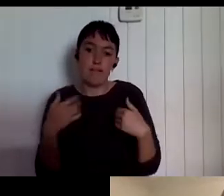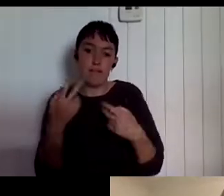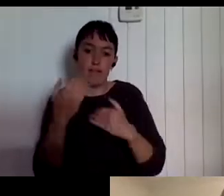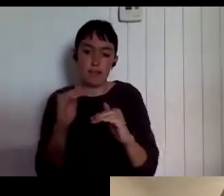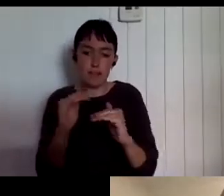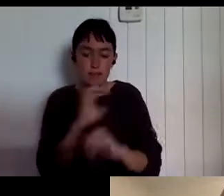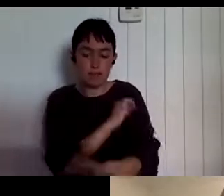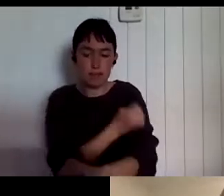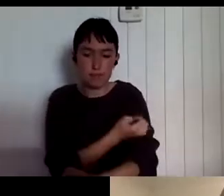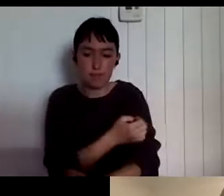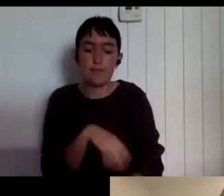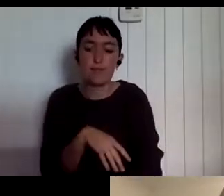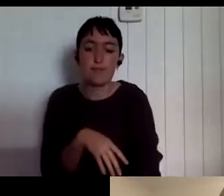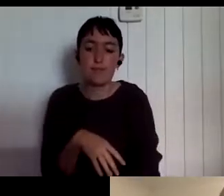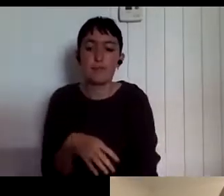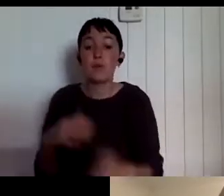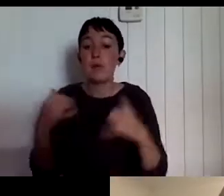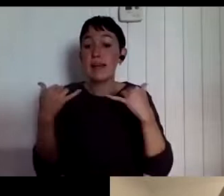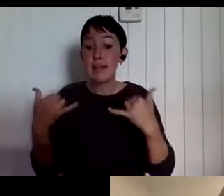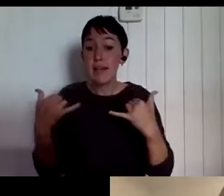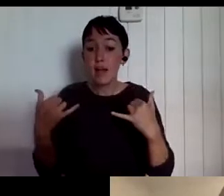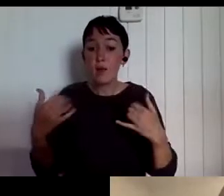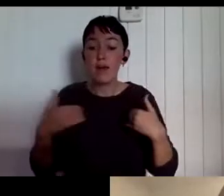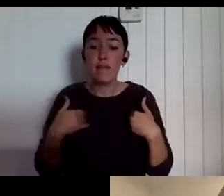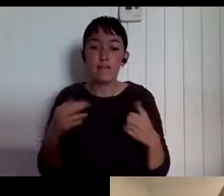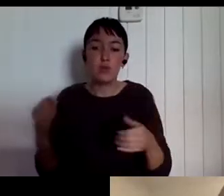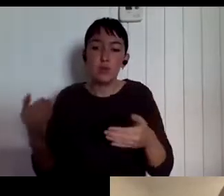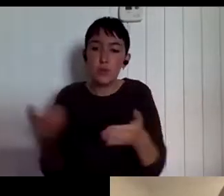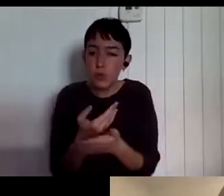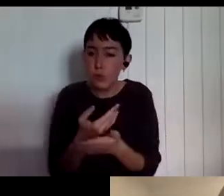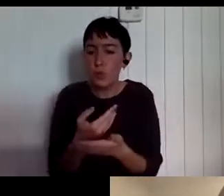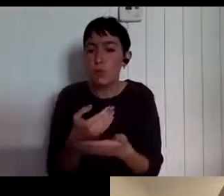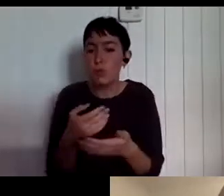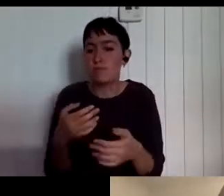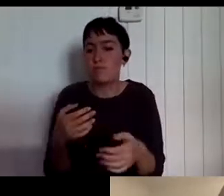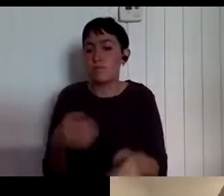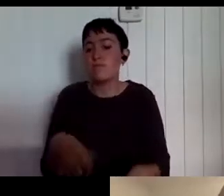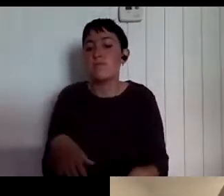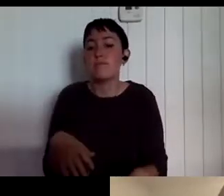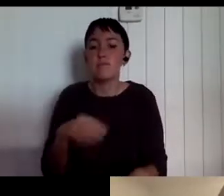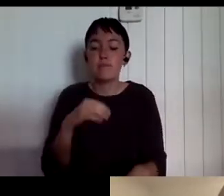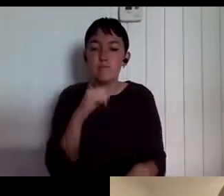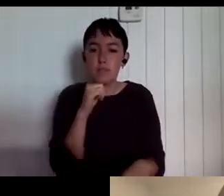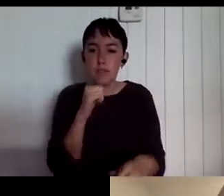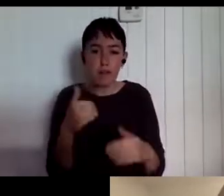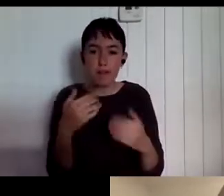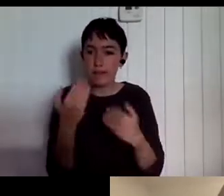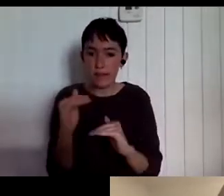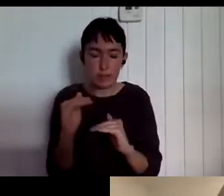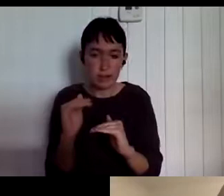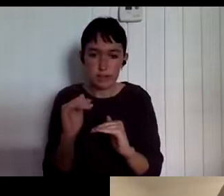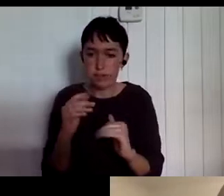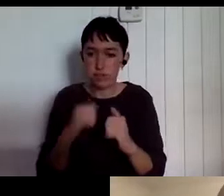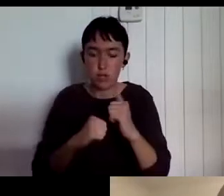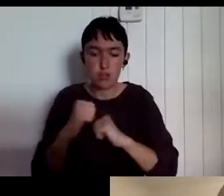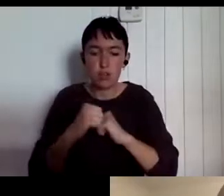of generations, high capacity anodes, use a different sort of mechanism. So instead of being kind of like a bookcase with a very rigid structure, you're putting it into like a